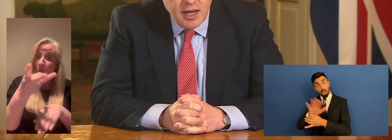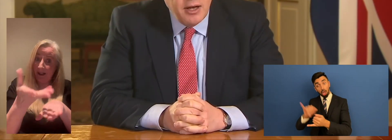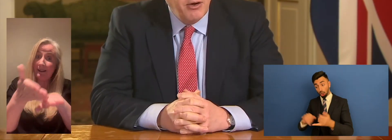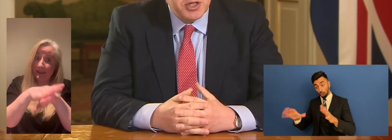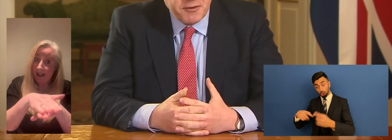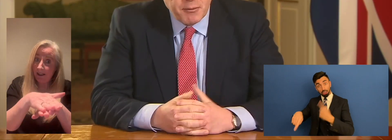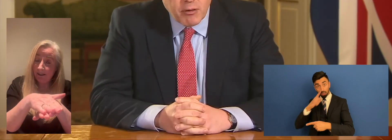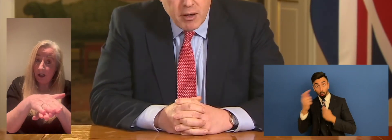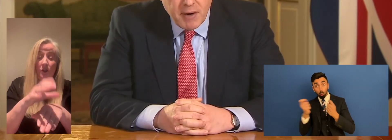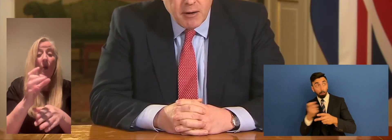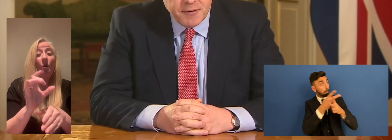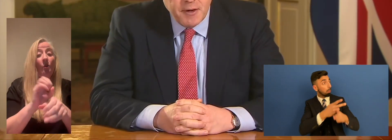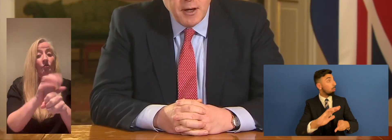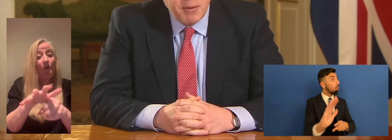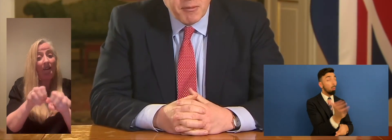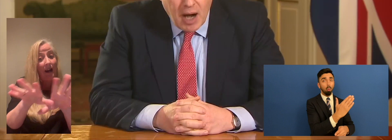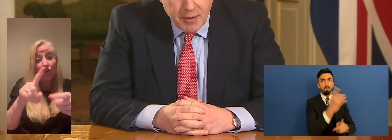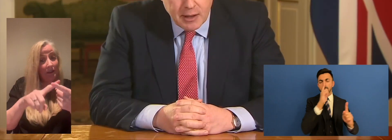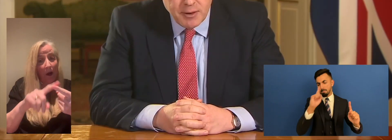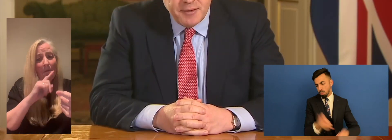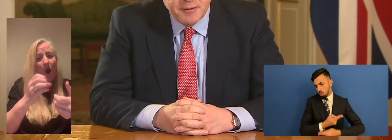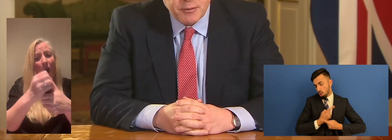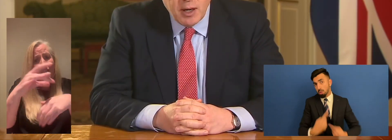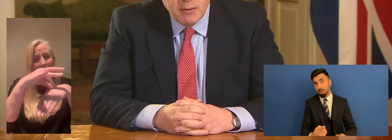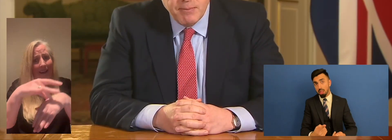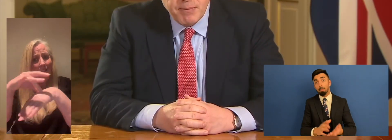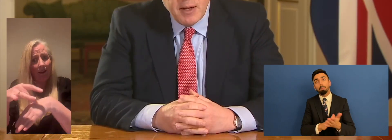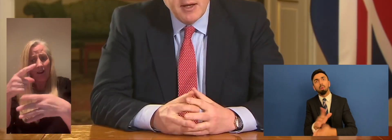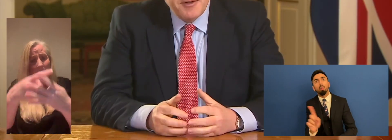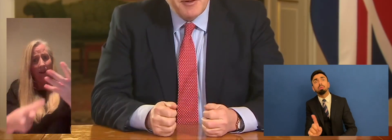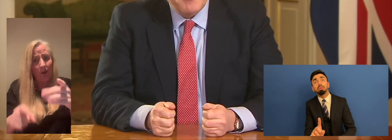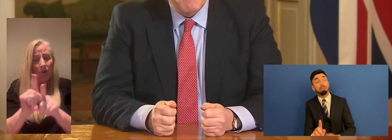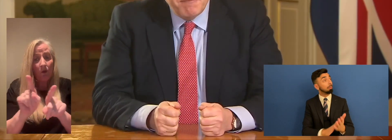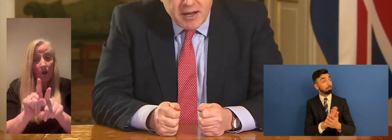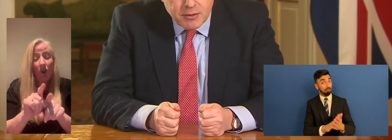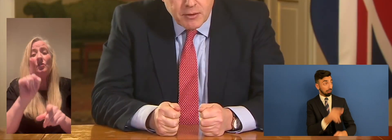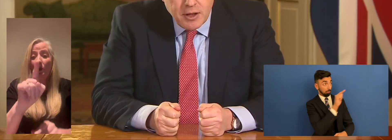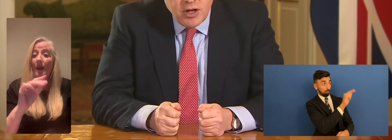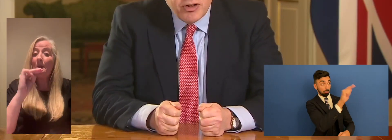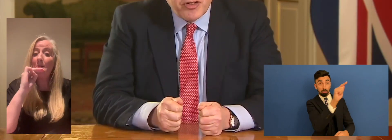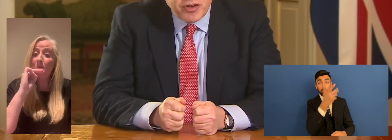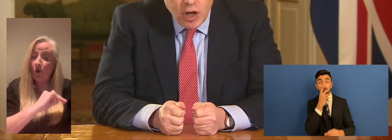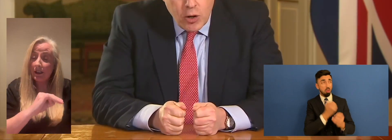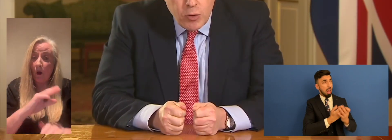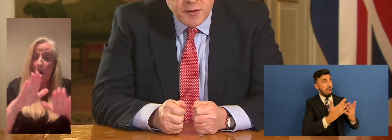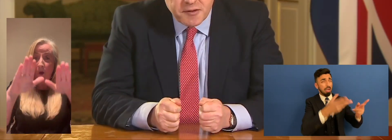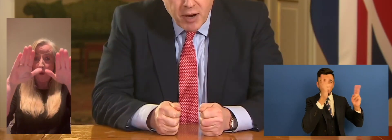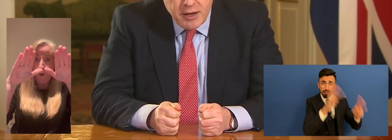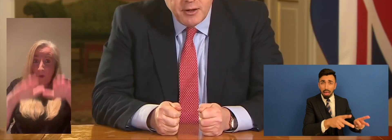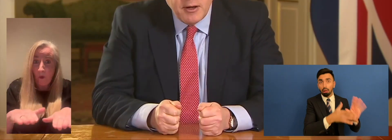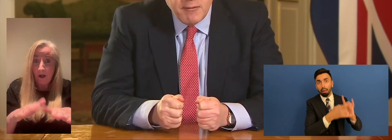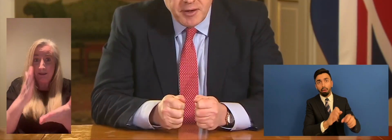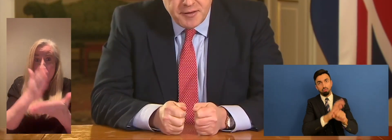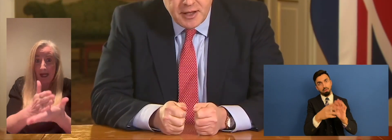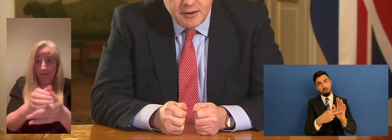die, not just from coronavirus, but from other illnesses as well. So it's vital to slow the